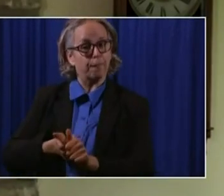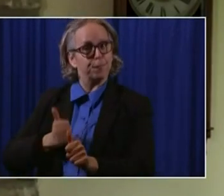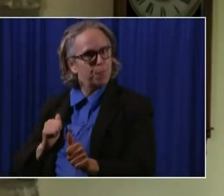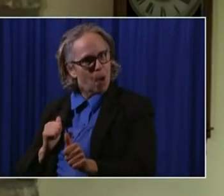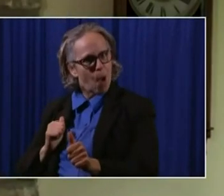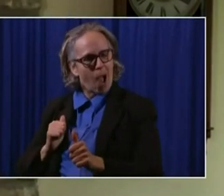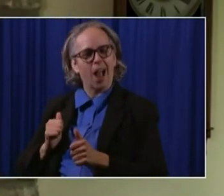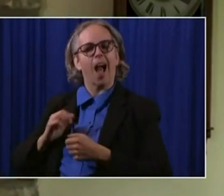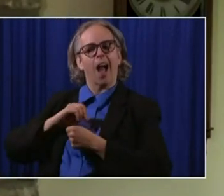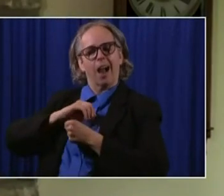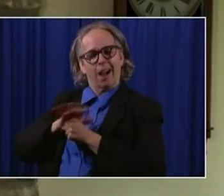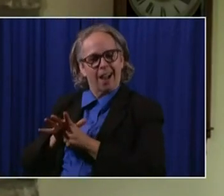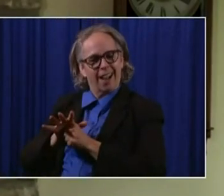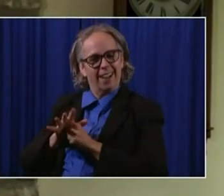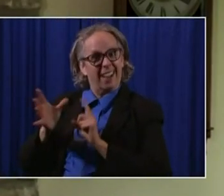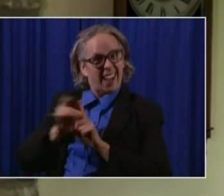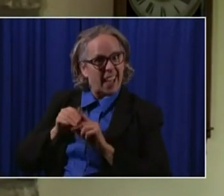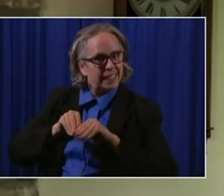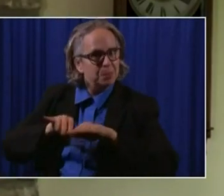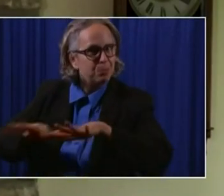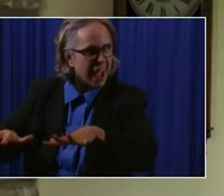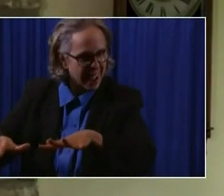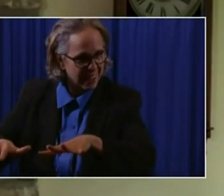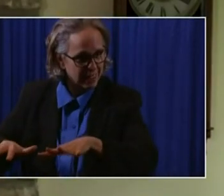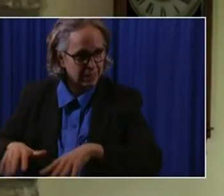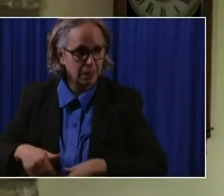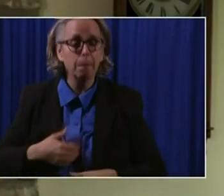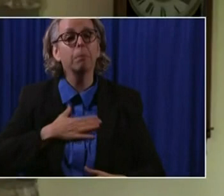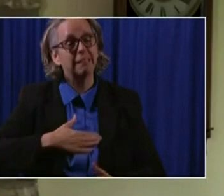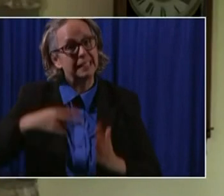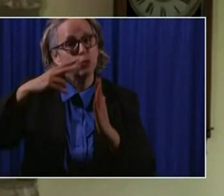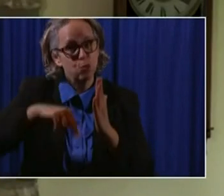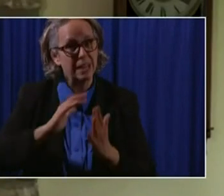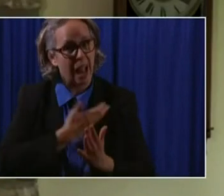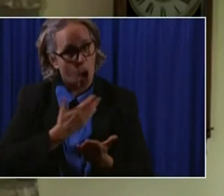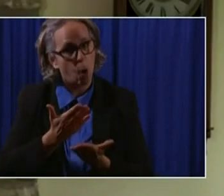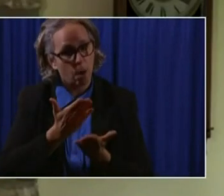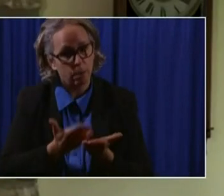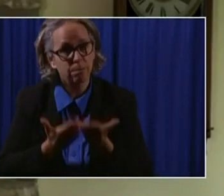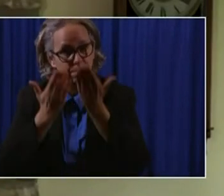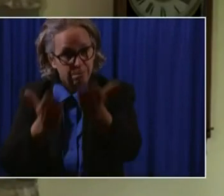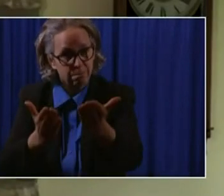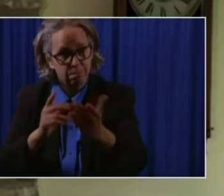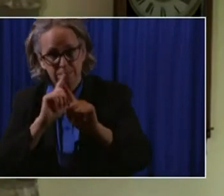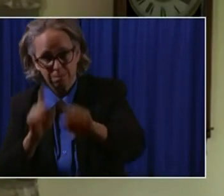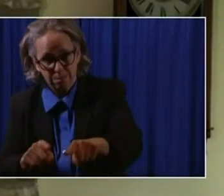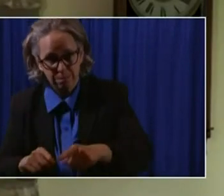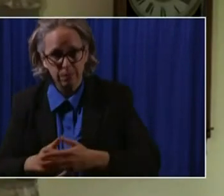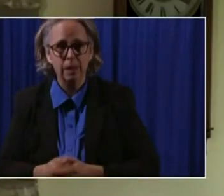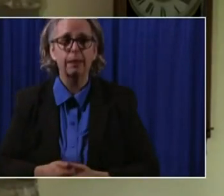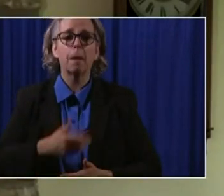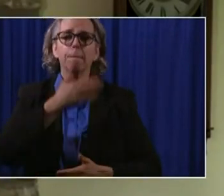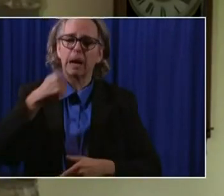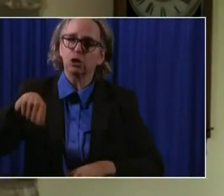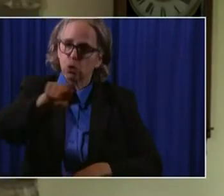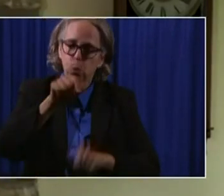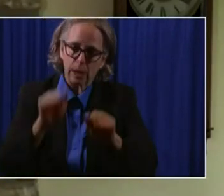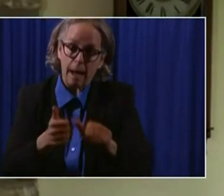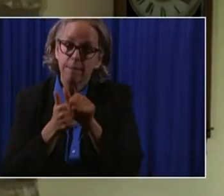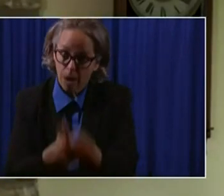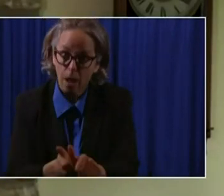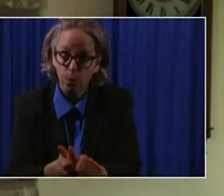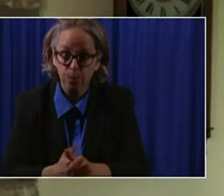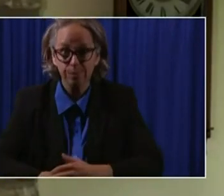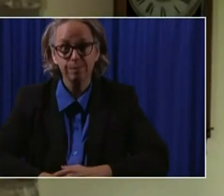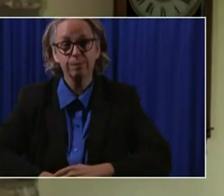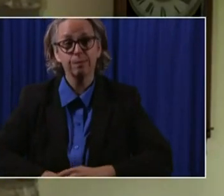Look at the plan we have and try the best you can to execute that, because we believe that gives you the best chance, your kids the